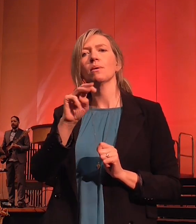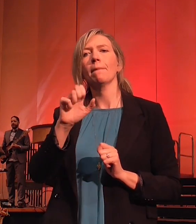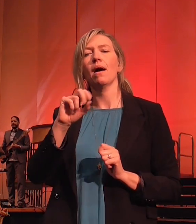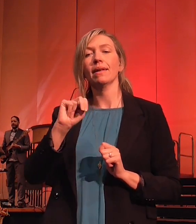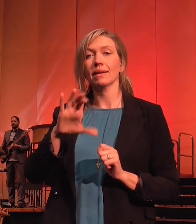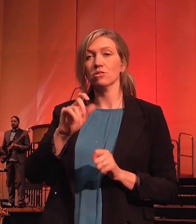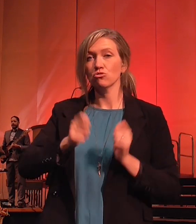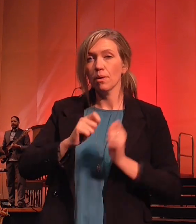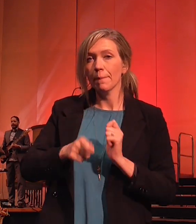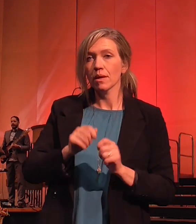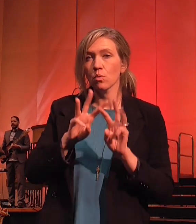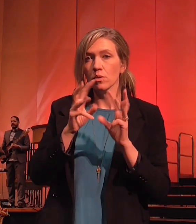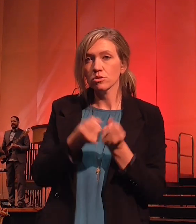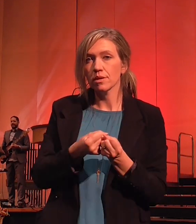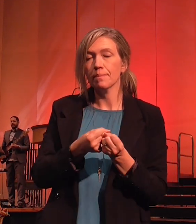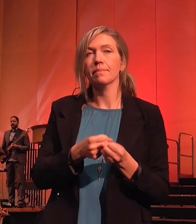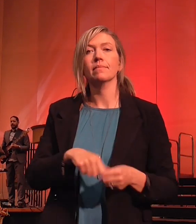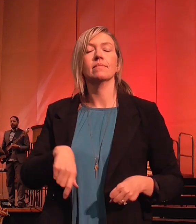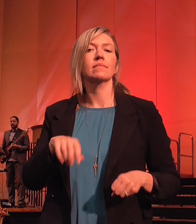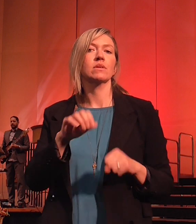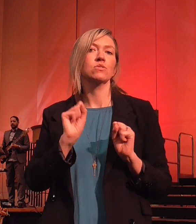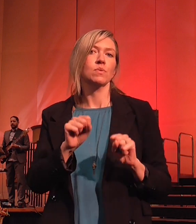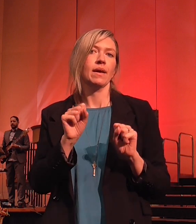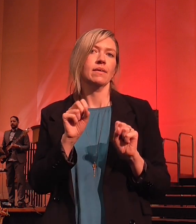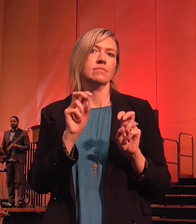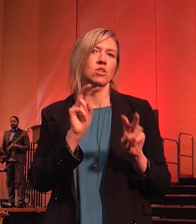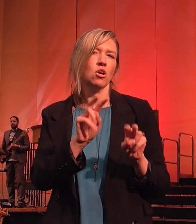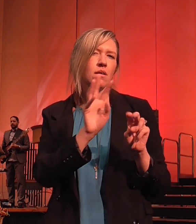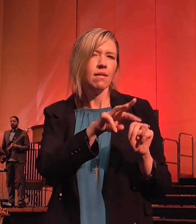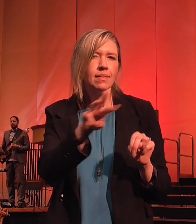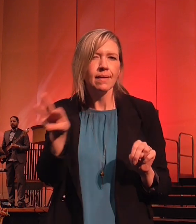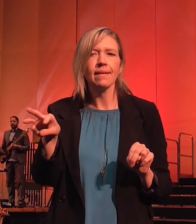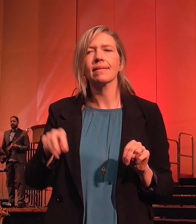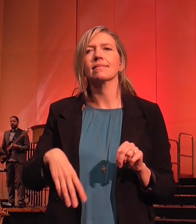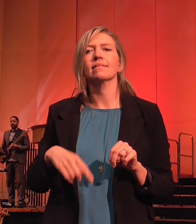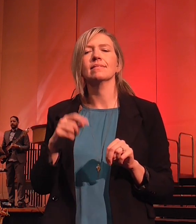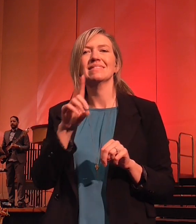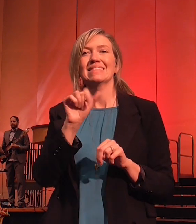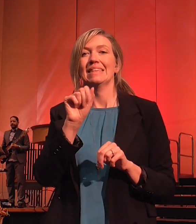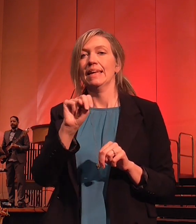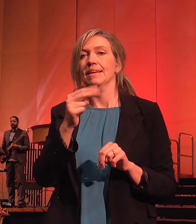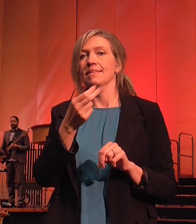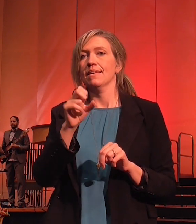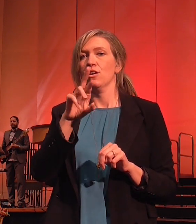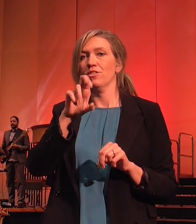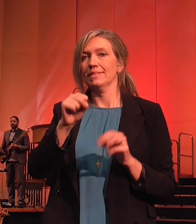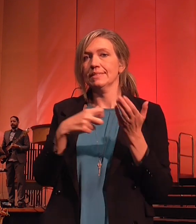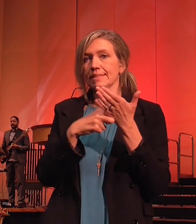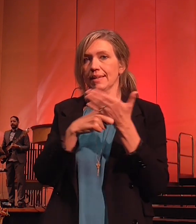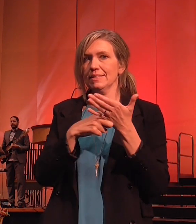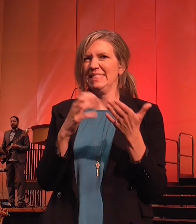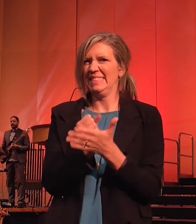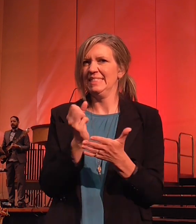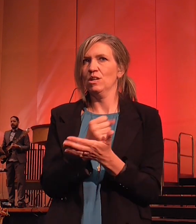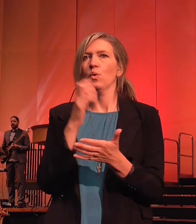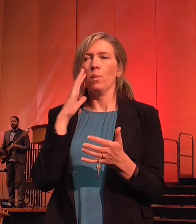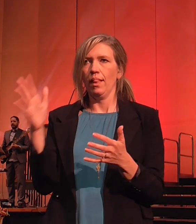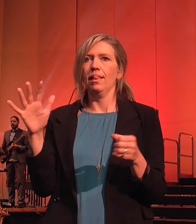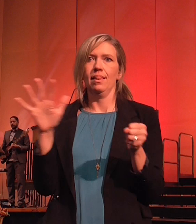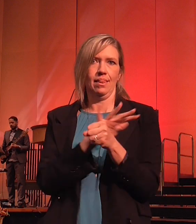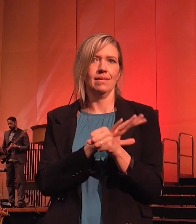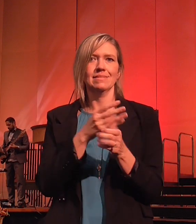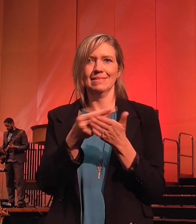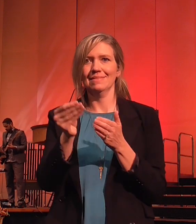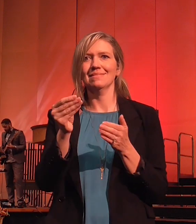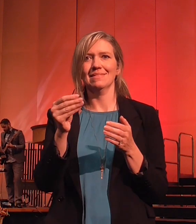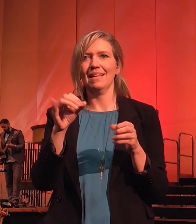of that. Also in our event center or online, you can get your early bird Dan Harris tickets. It's going to fill up, so it's a great time to get those tickets, and thanks for everyone who's